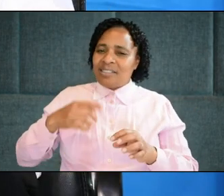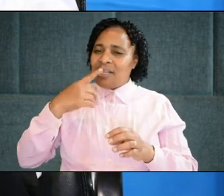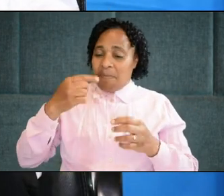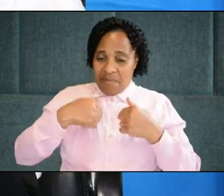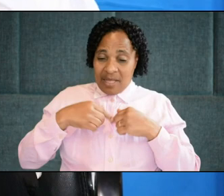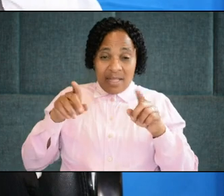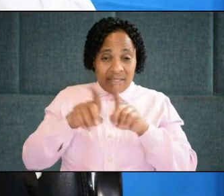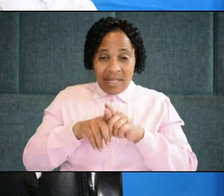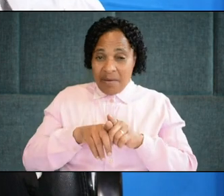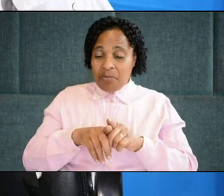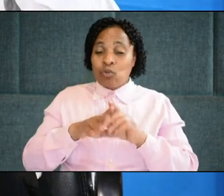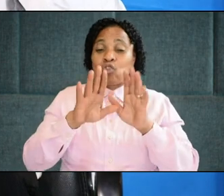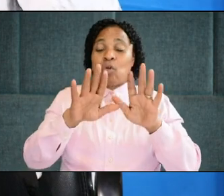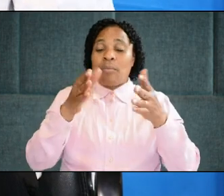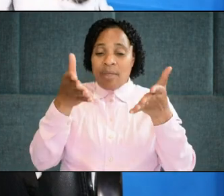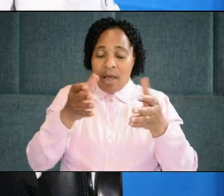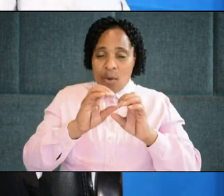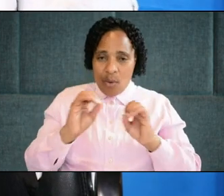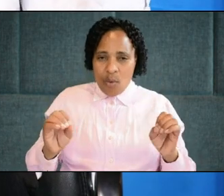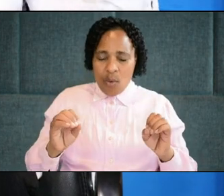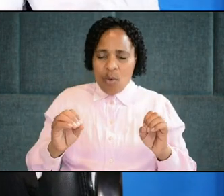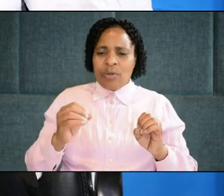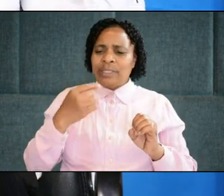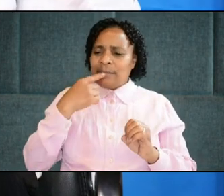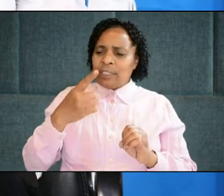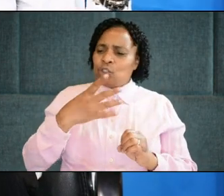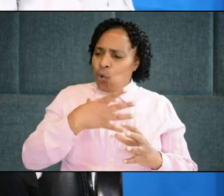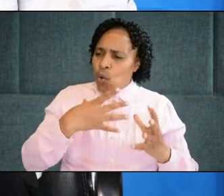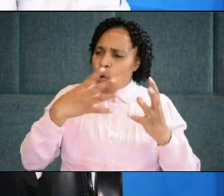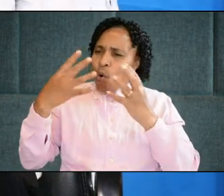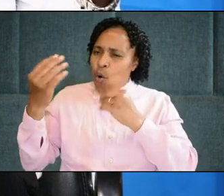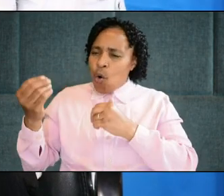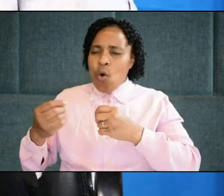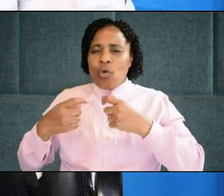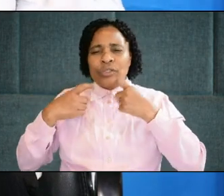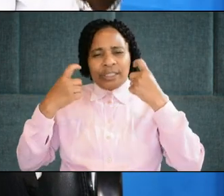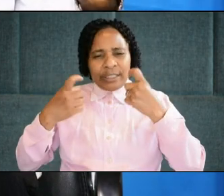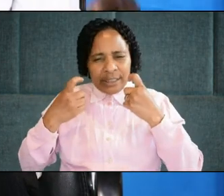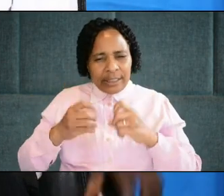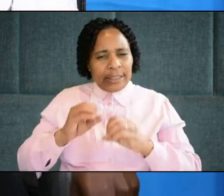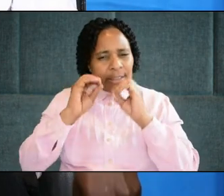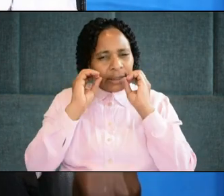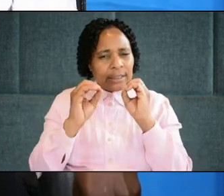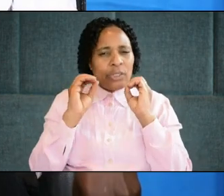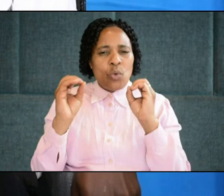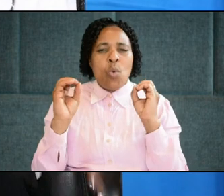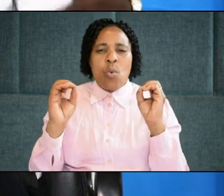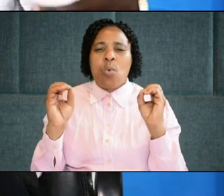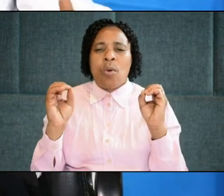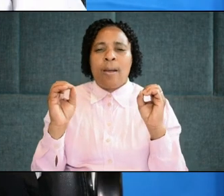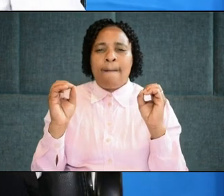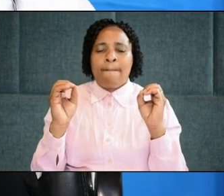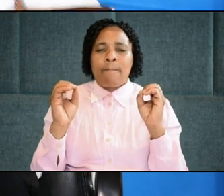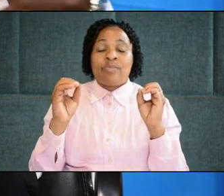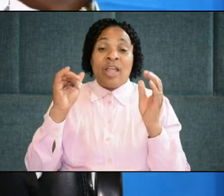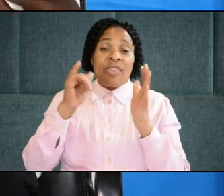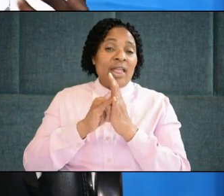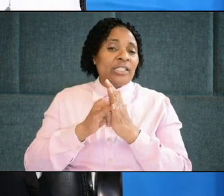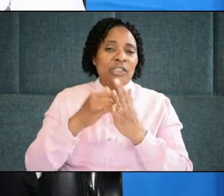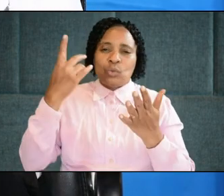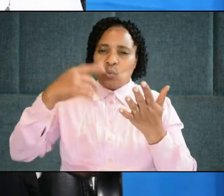does not stop there. He tells her, "Go and sin no more." And that is